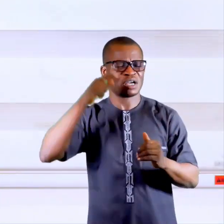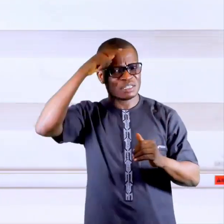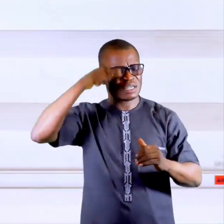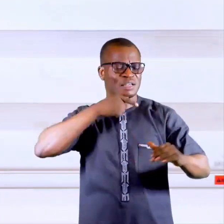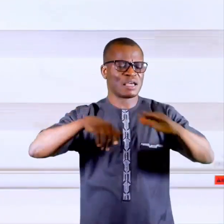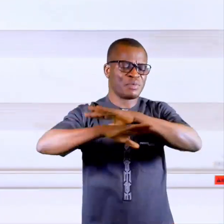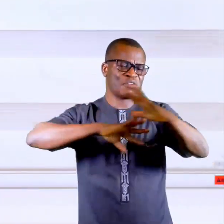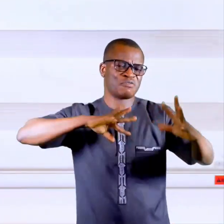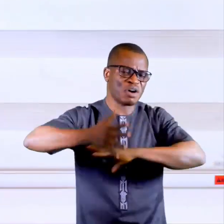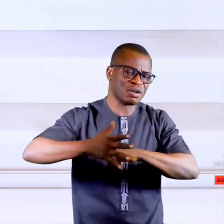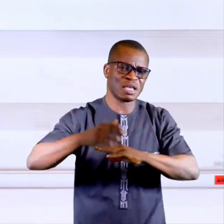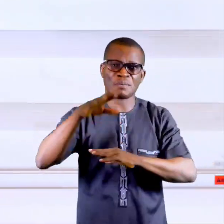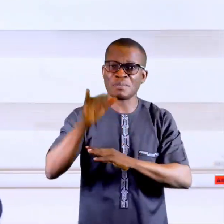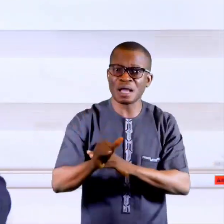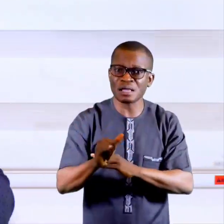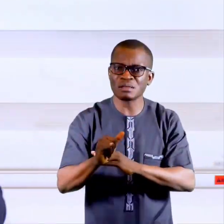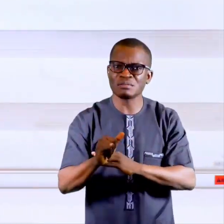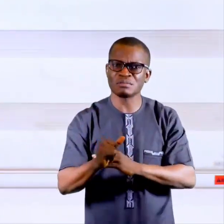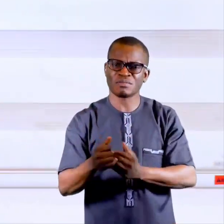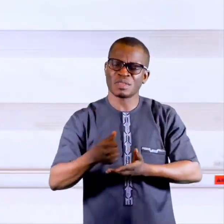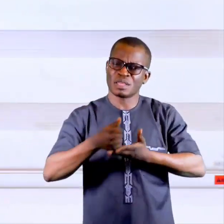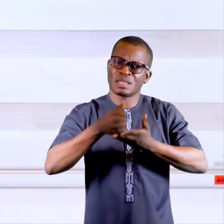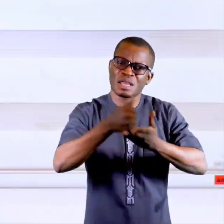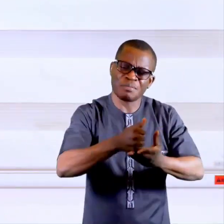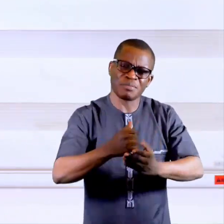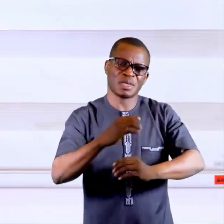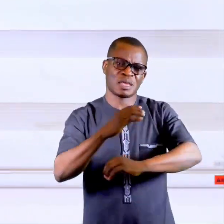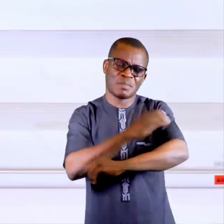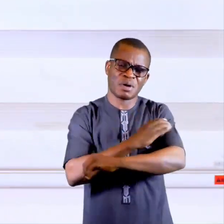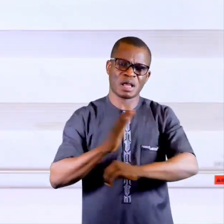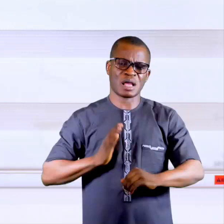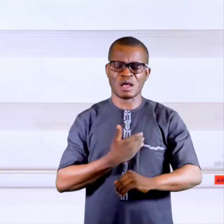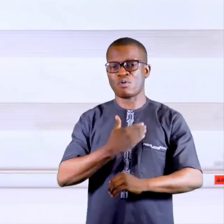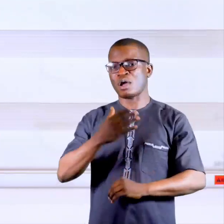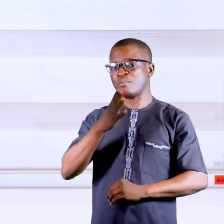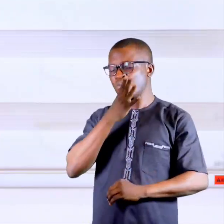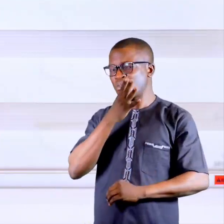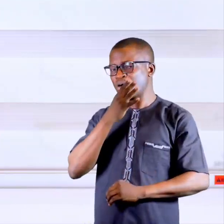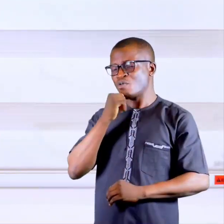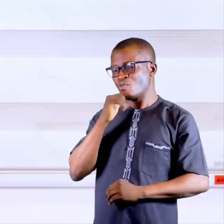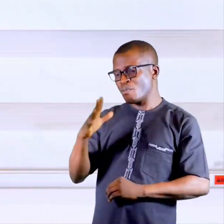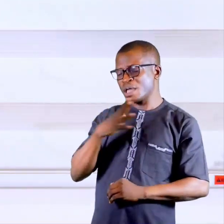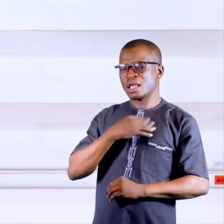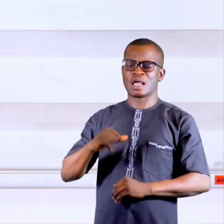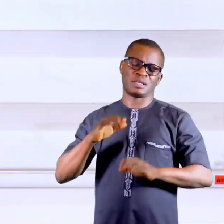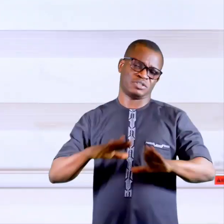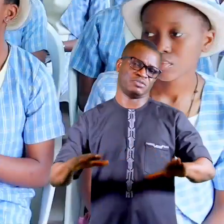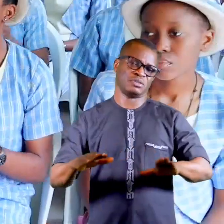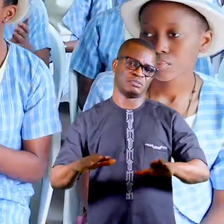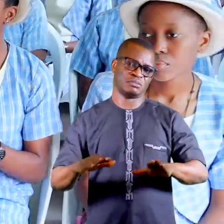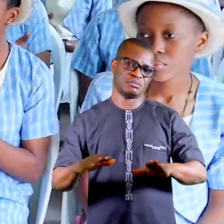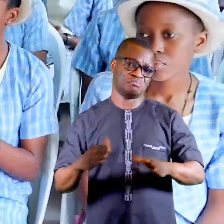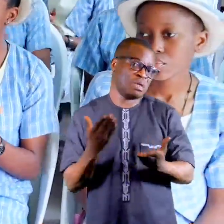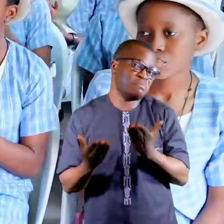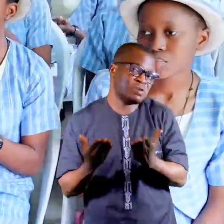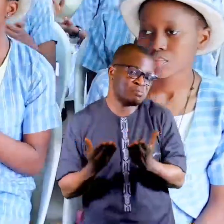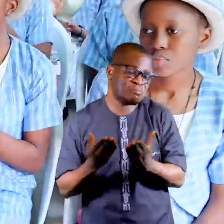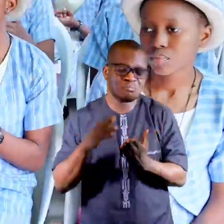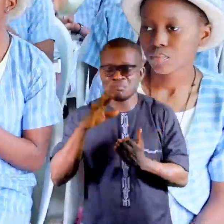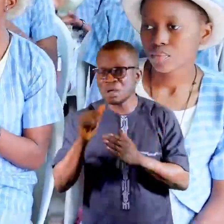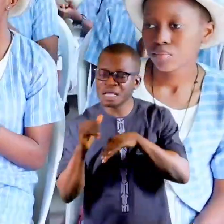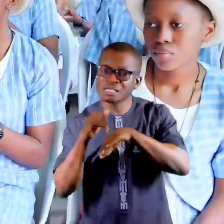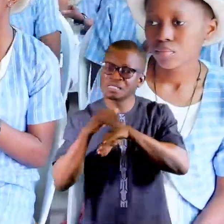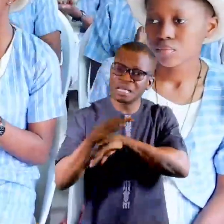violence by empowering our women and our girl children. We can do that by sending them to